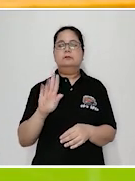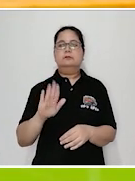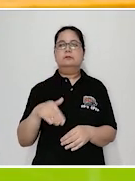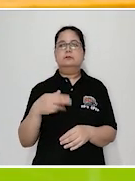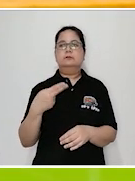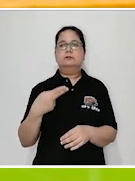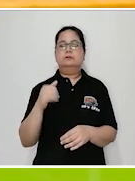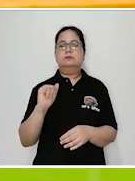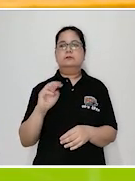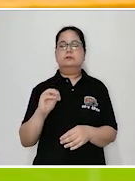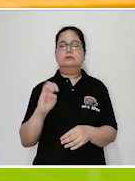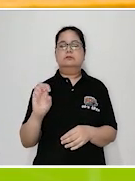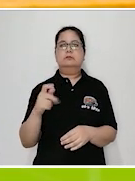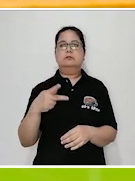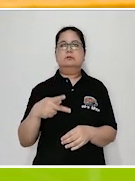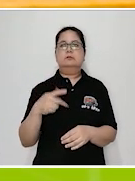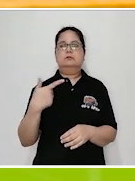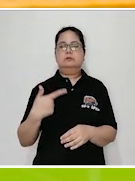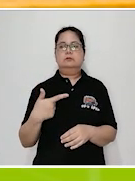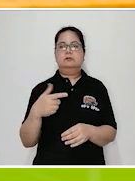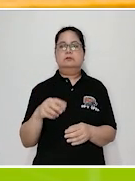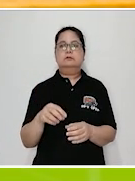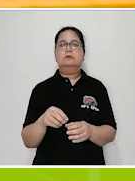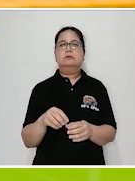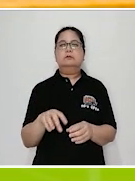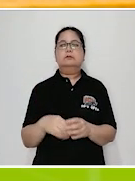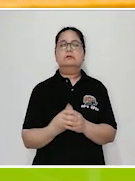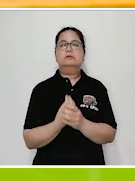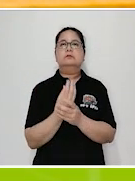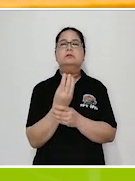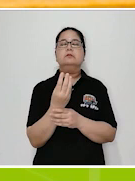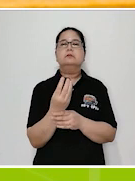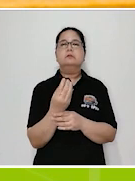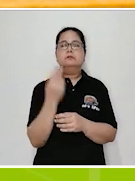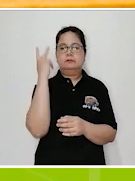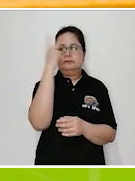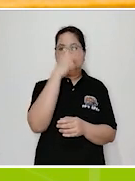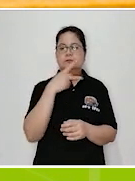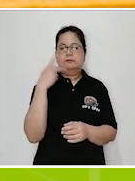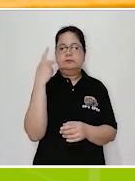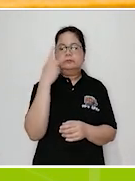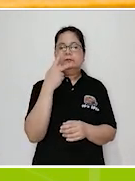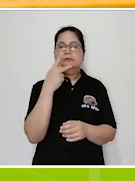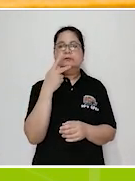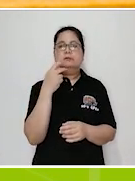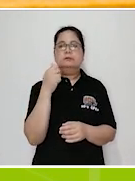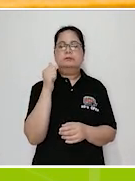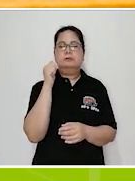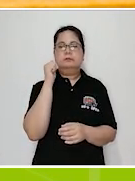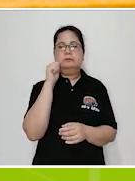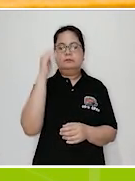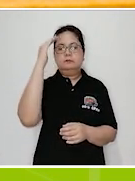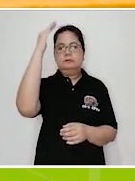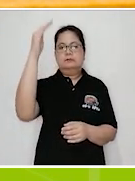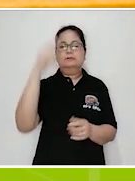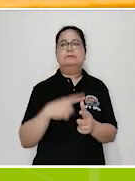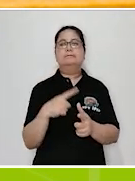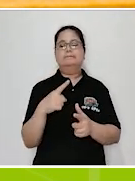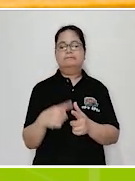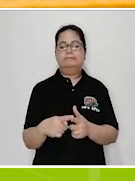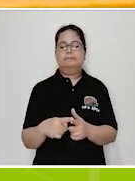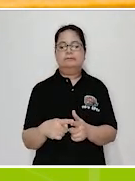To continue, Kaguya Hime grew up to be a gorgeous young woman. And